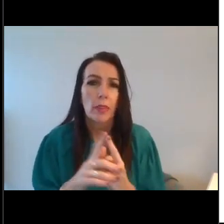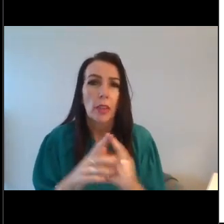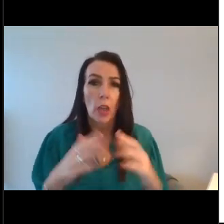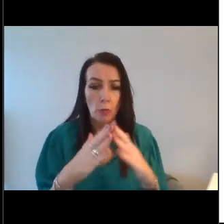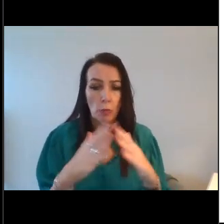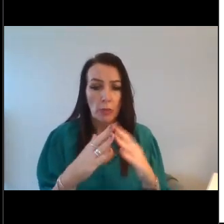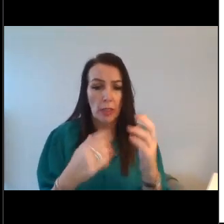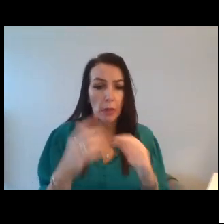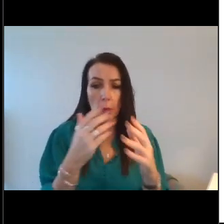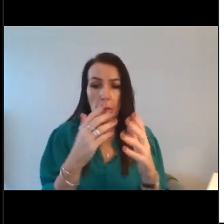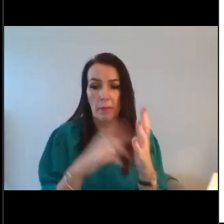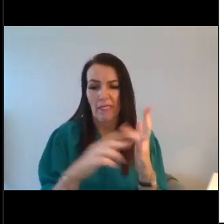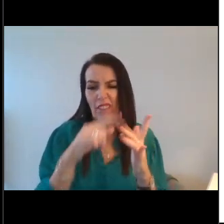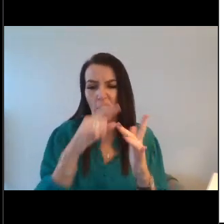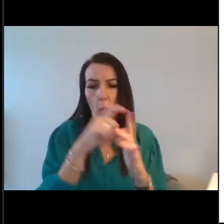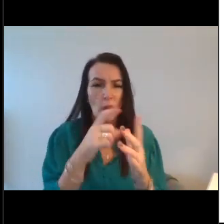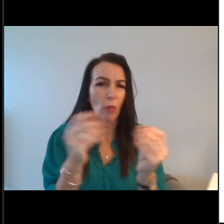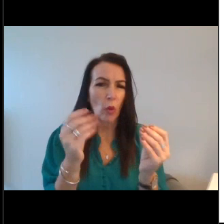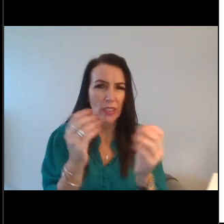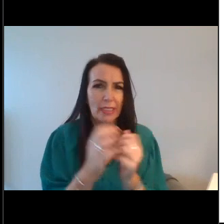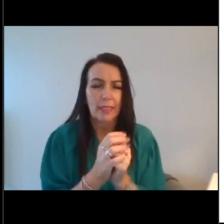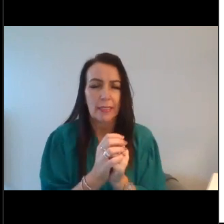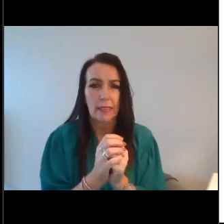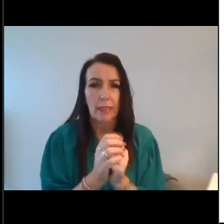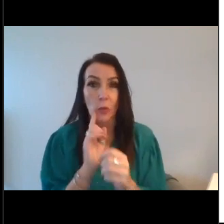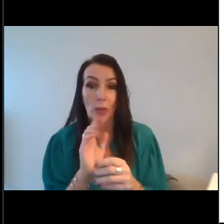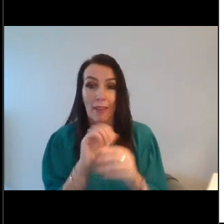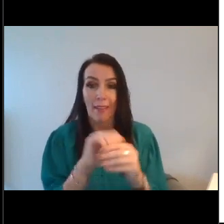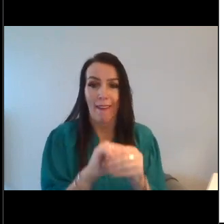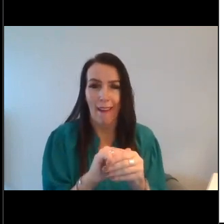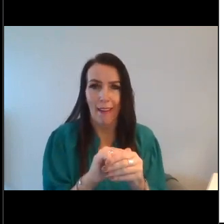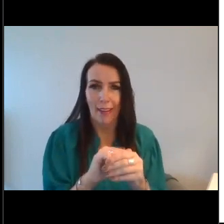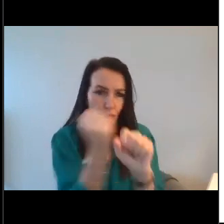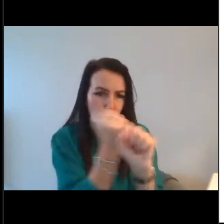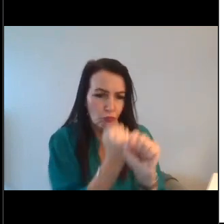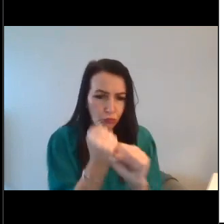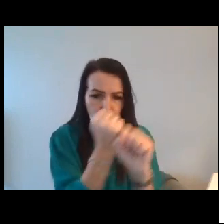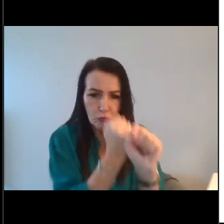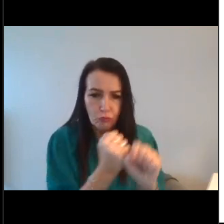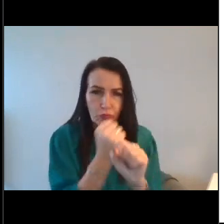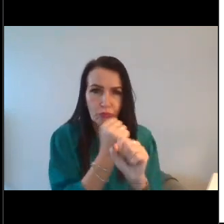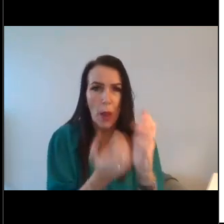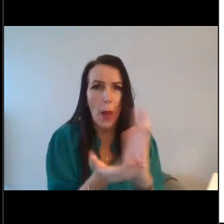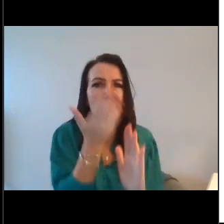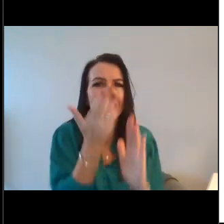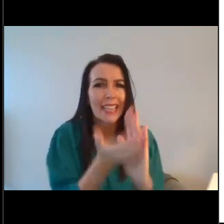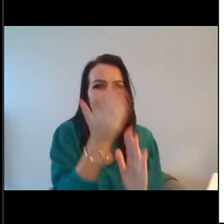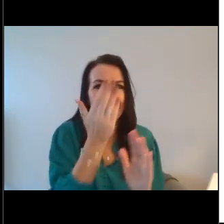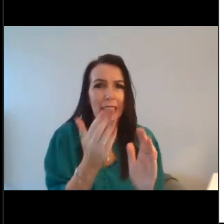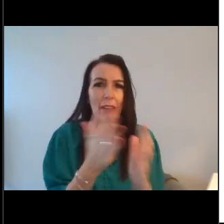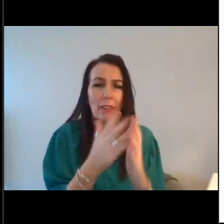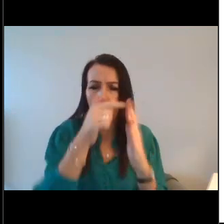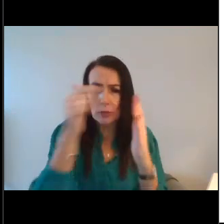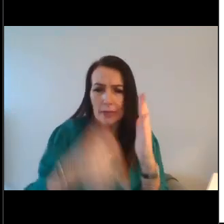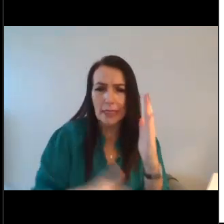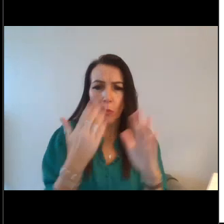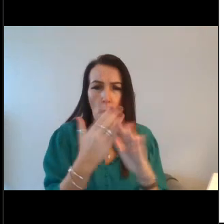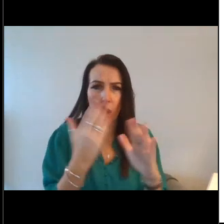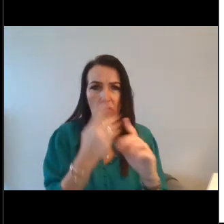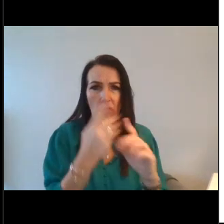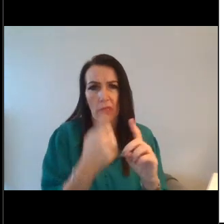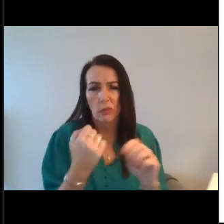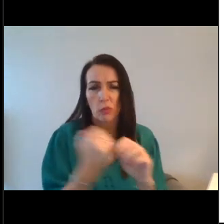void. It's the chance to get in to do works, and particularly when it's more invasive works, such as, for